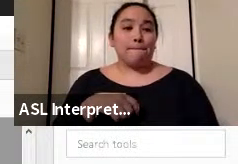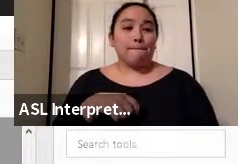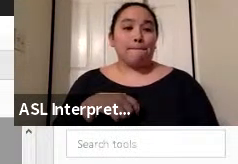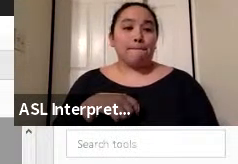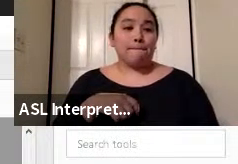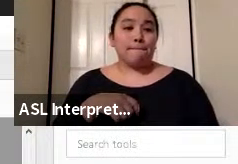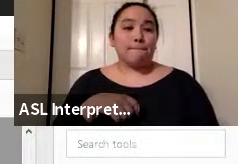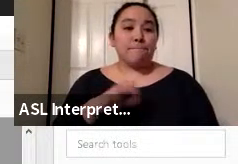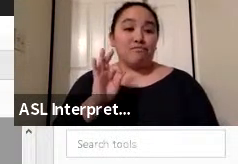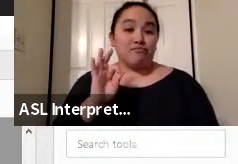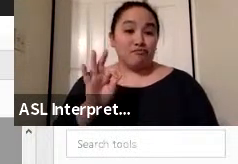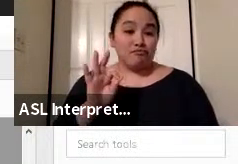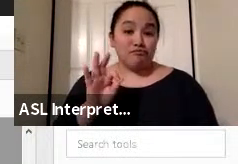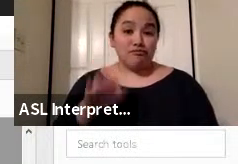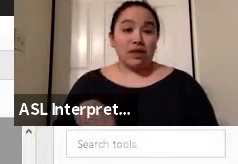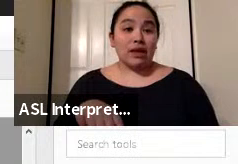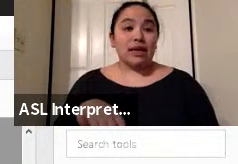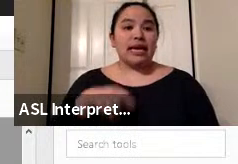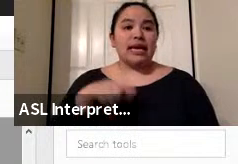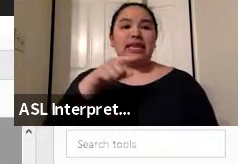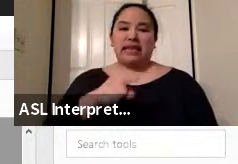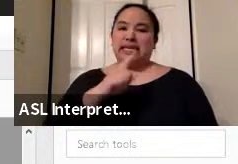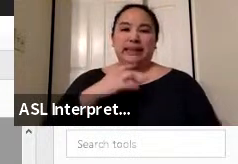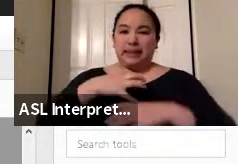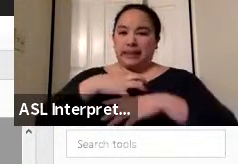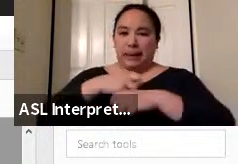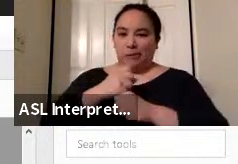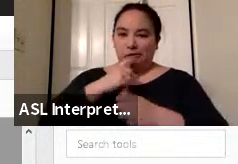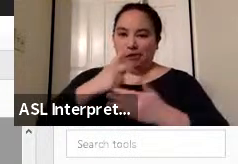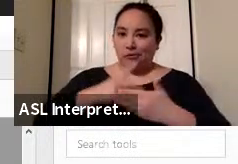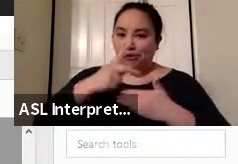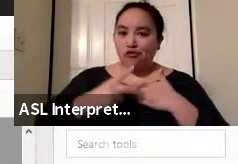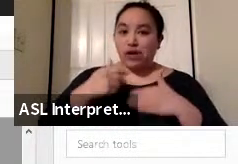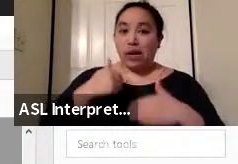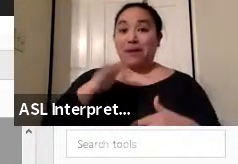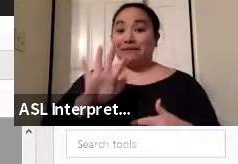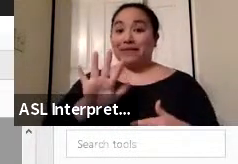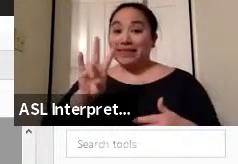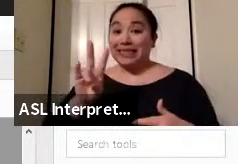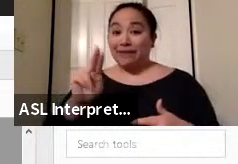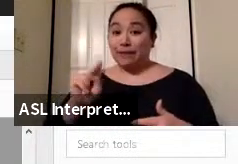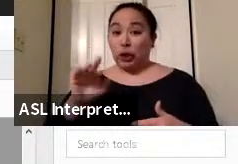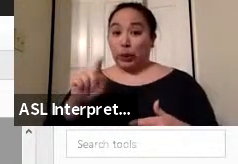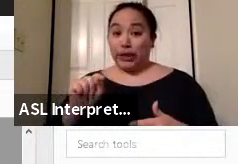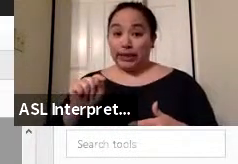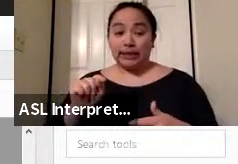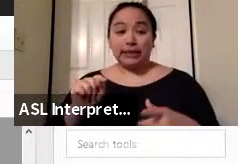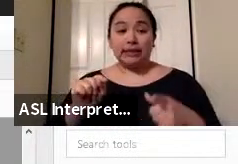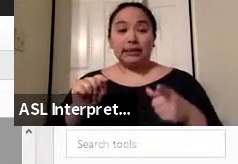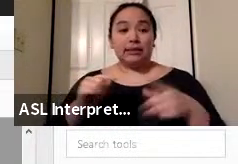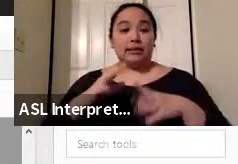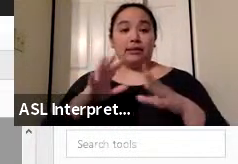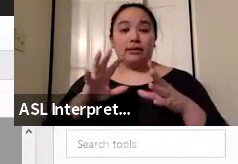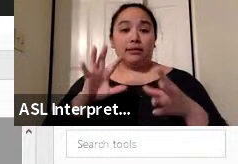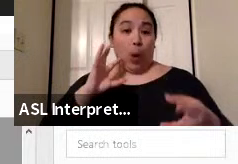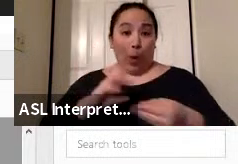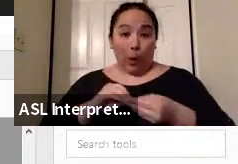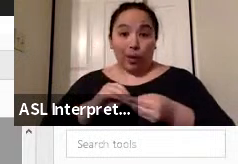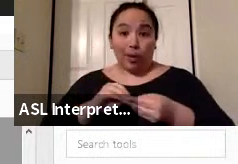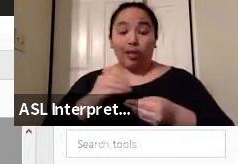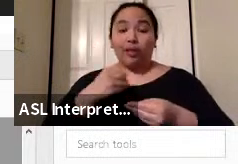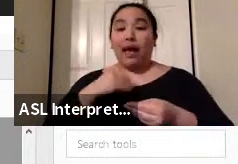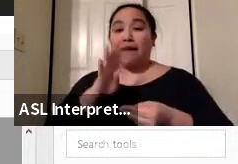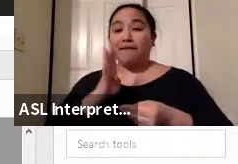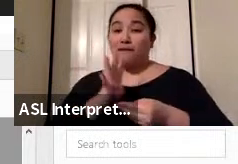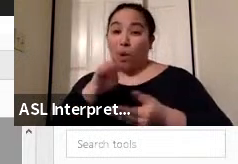Great. So just an overall summary of the program. We have 57 units total, with just over